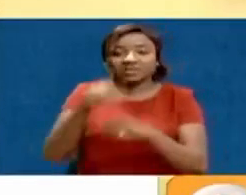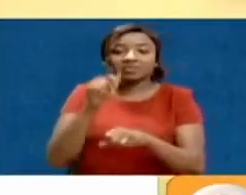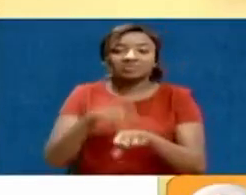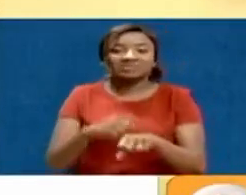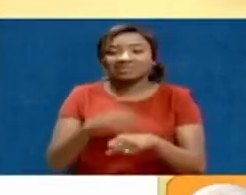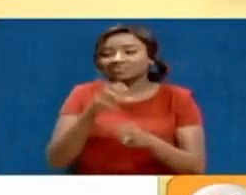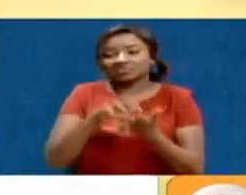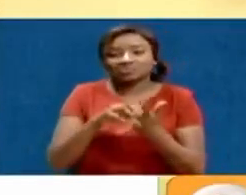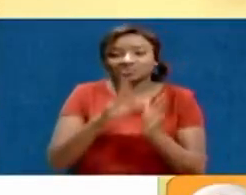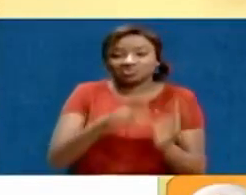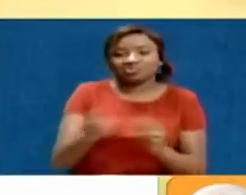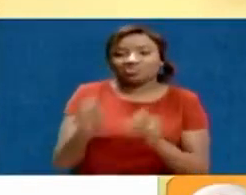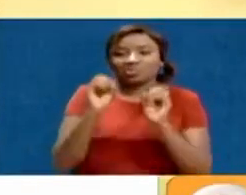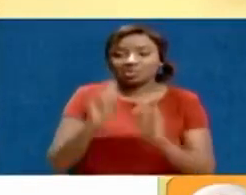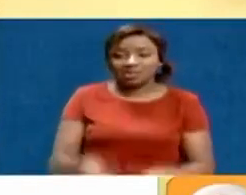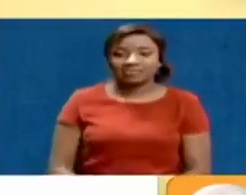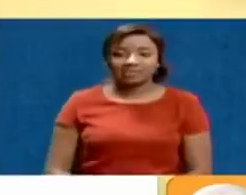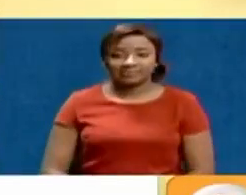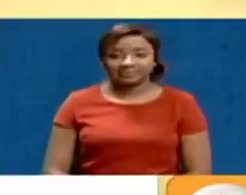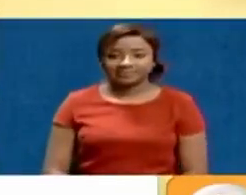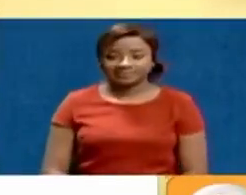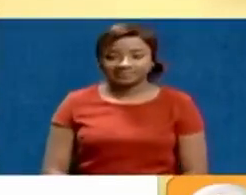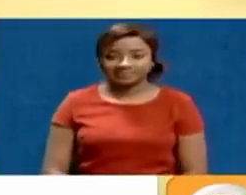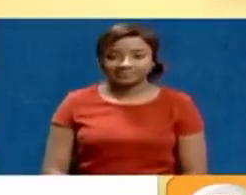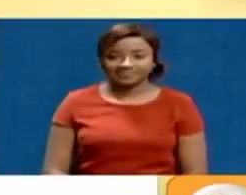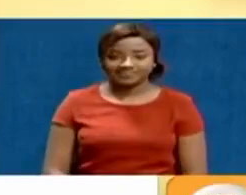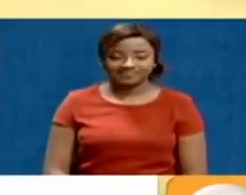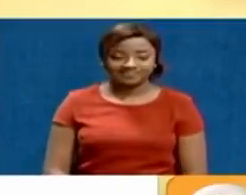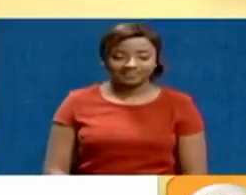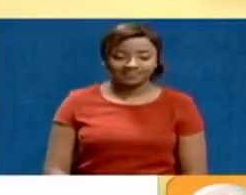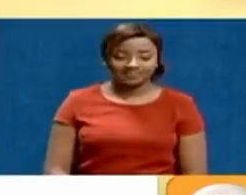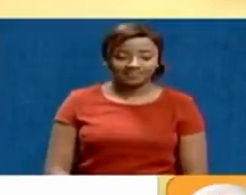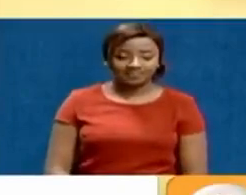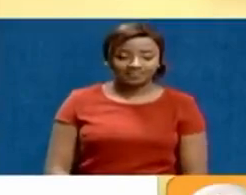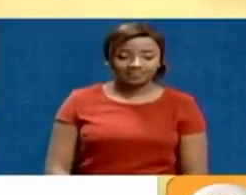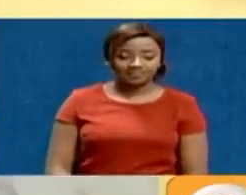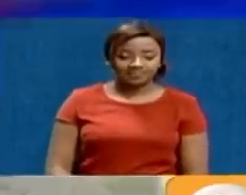COVID-19. Makori Ongechi, runinga Citizen, Nairobi.